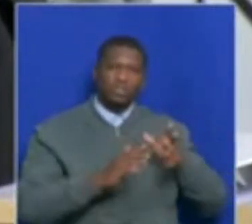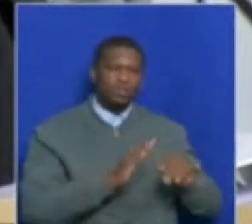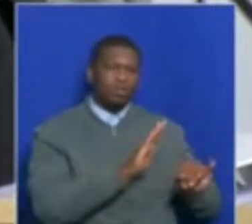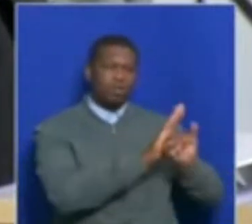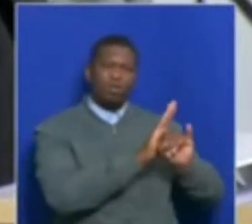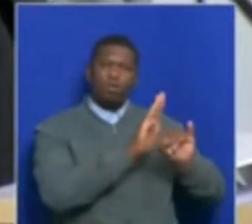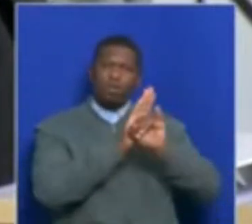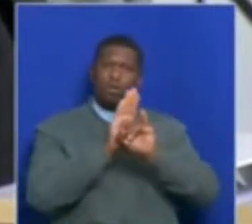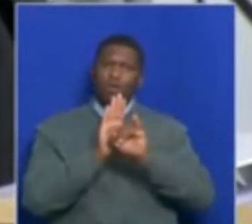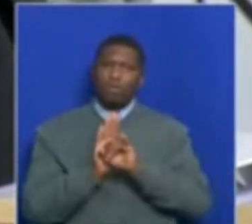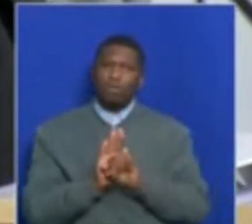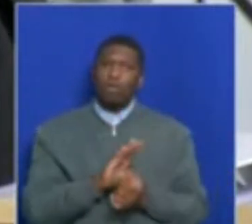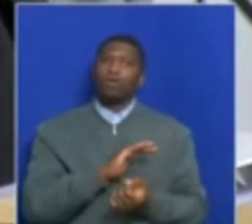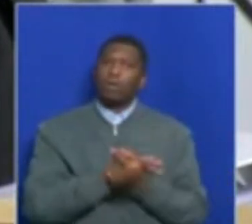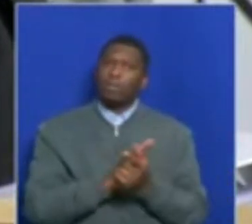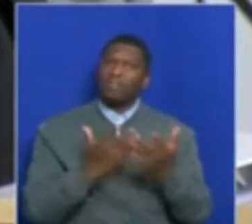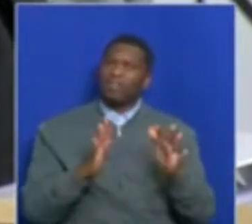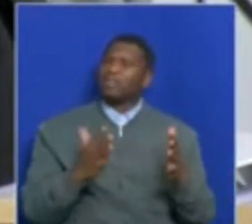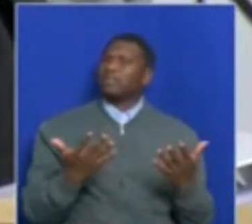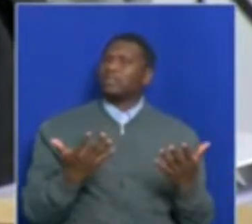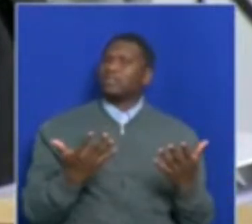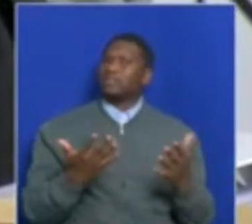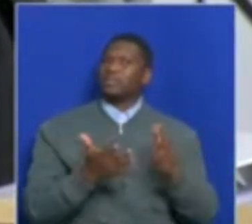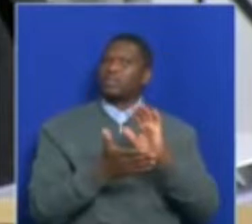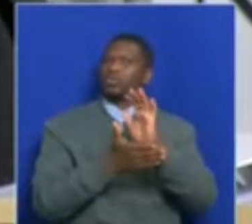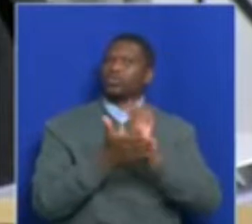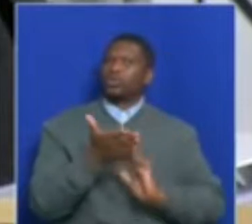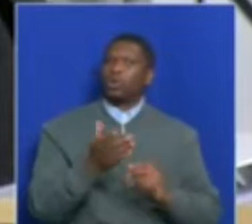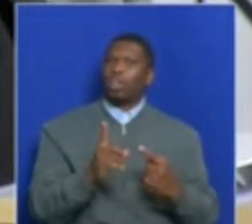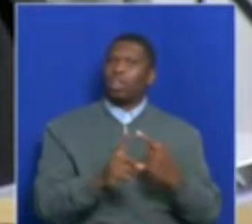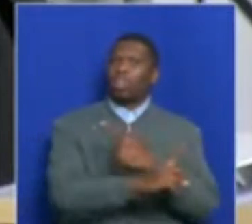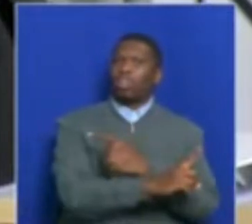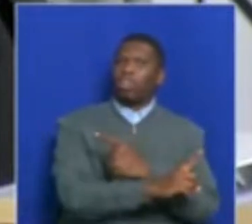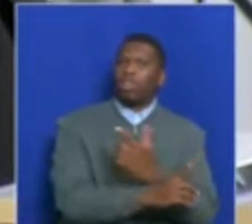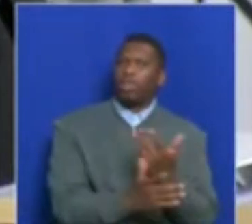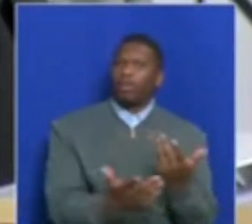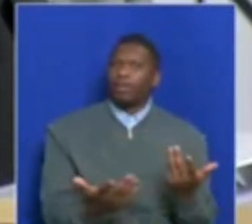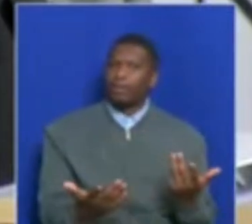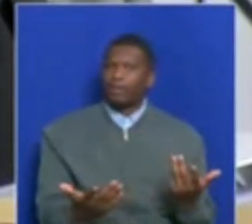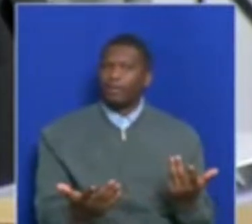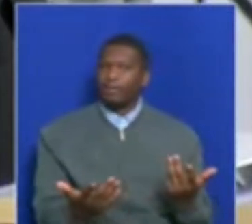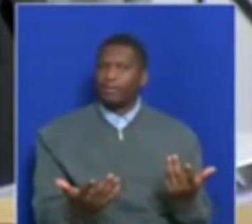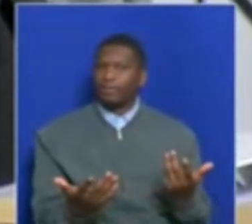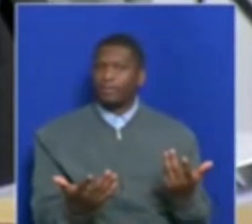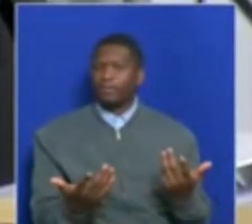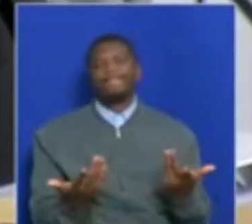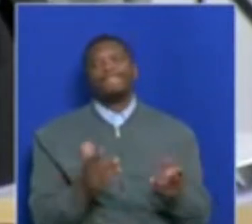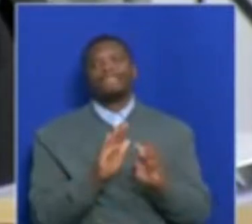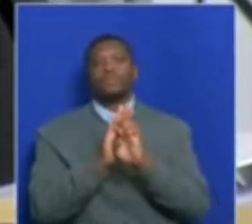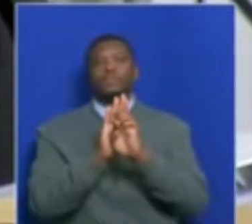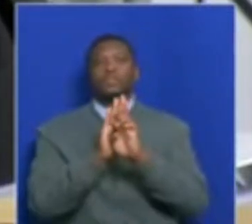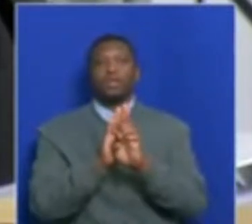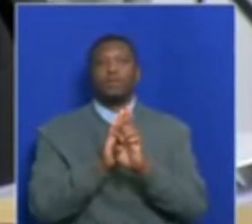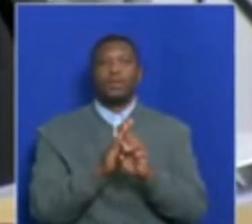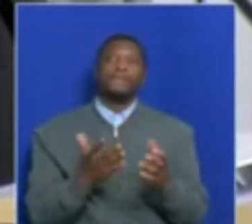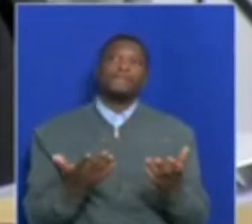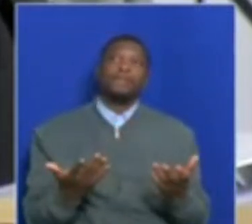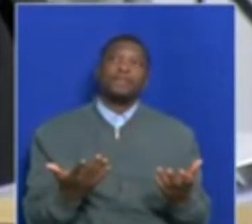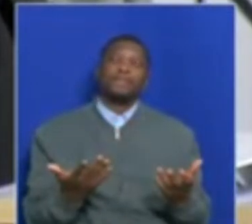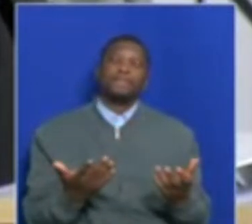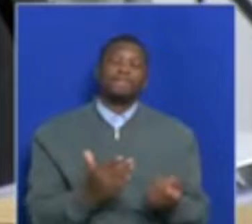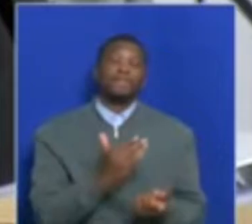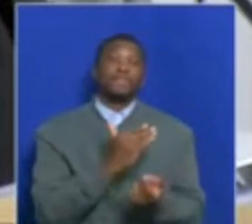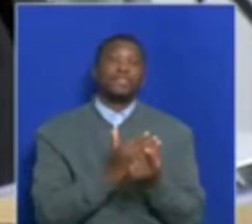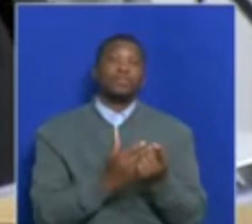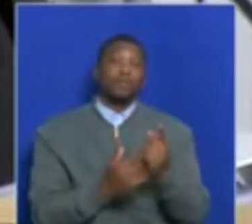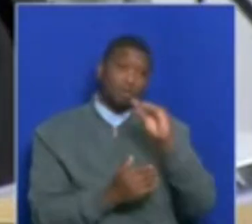actually contradict the version of the police. For example, you get a case where there are 9 people